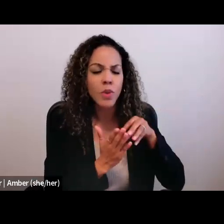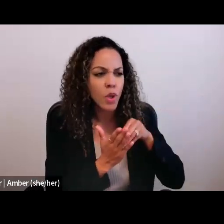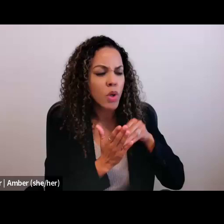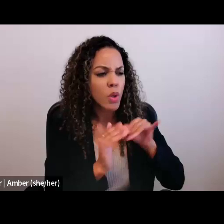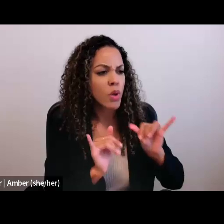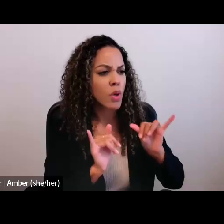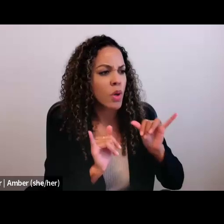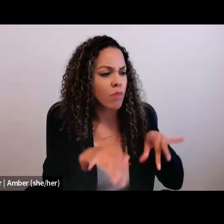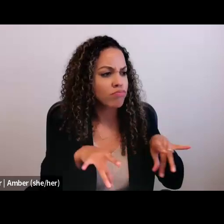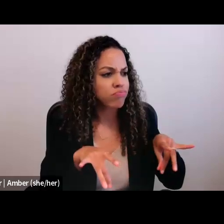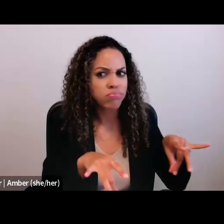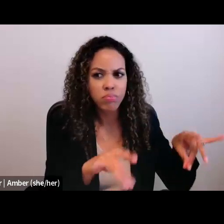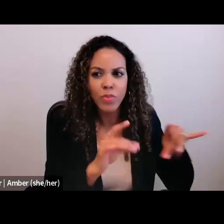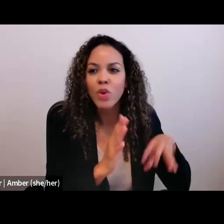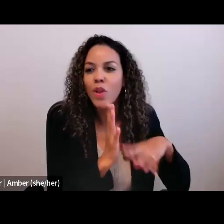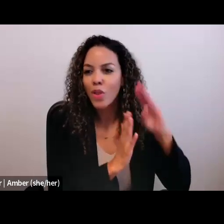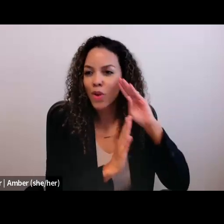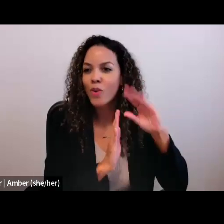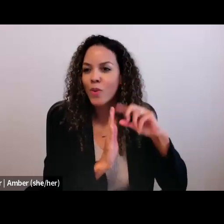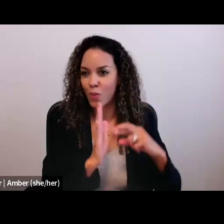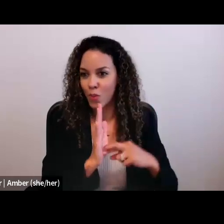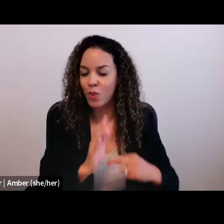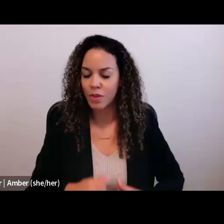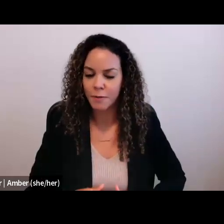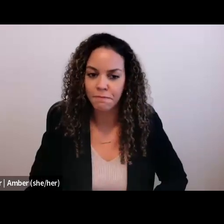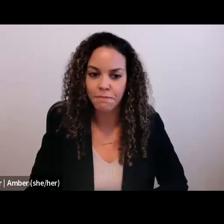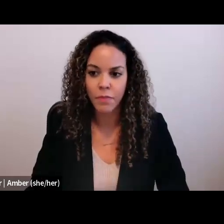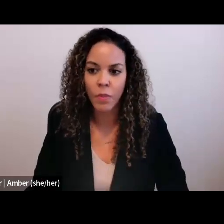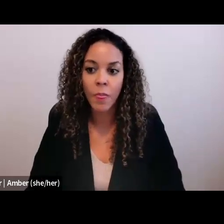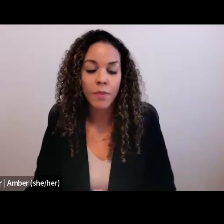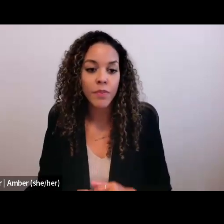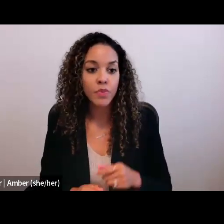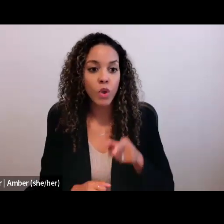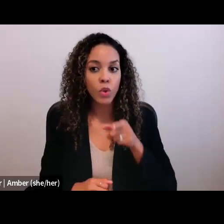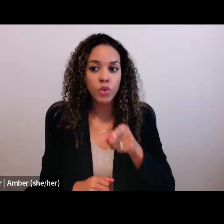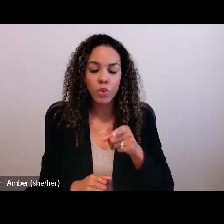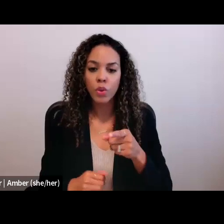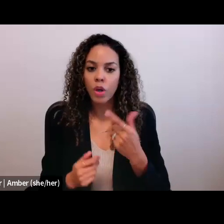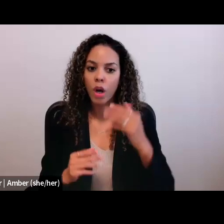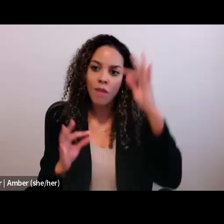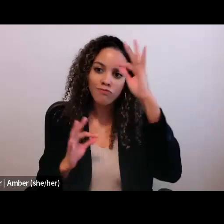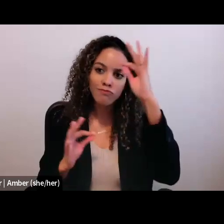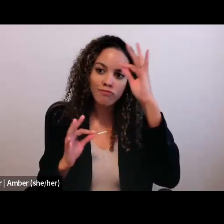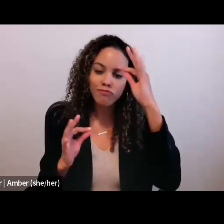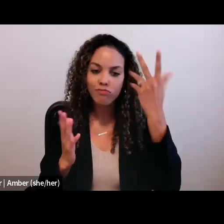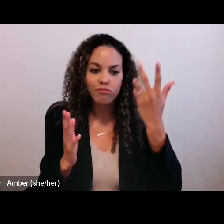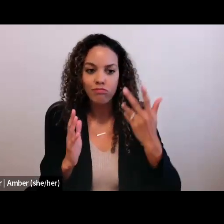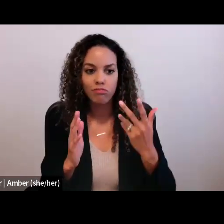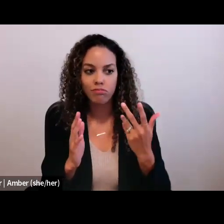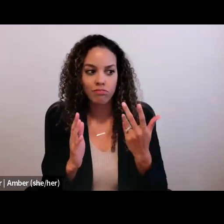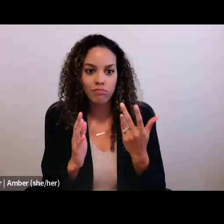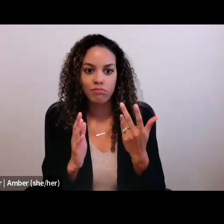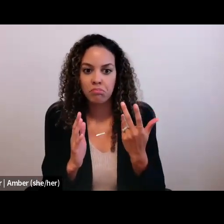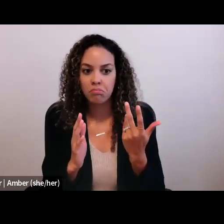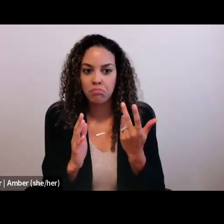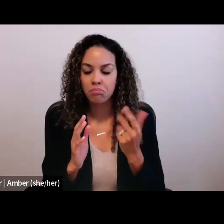you learn the rules. So you're very unaware of the skills and the lack of proficiency. Some people call that